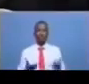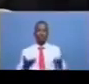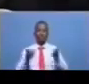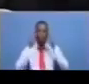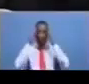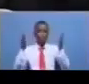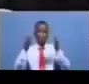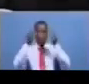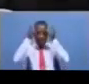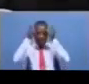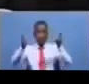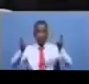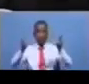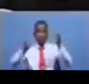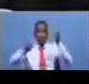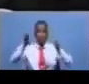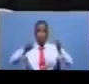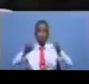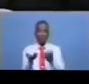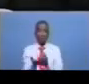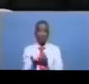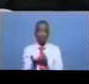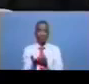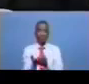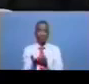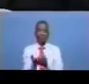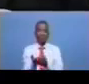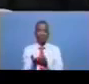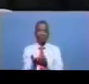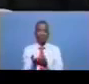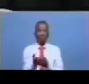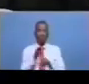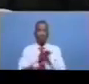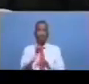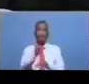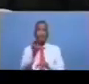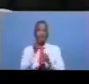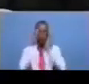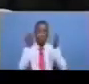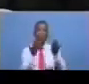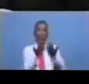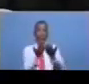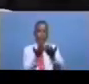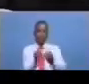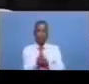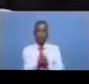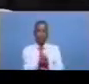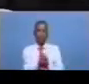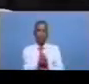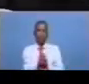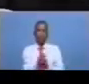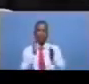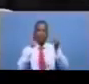courts on the applications pending before it, which will be heard on Monday. And we are in no position